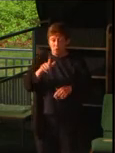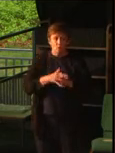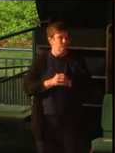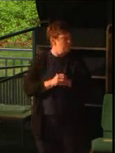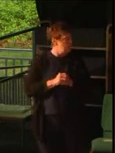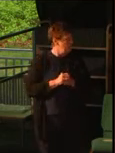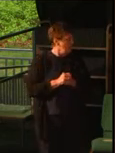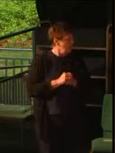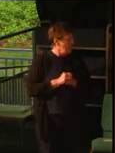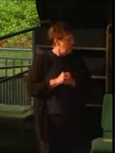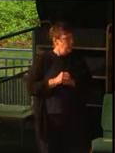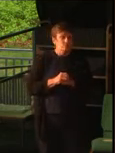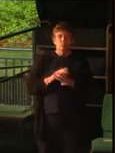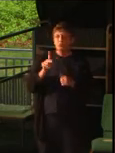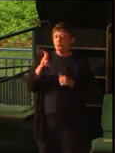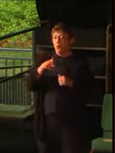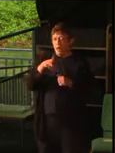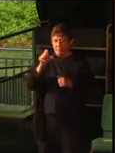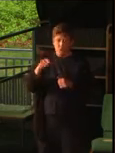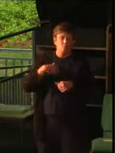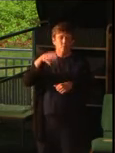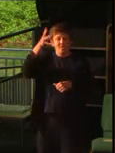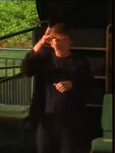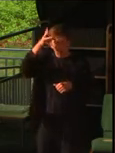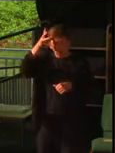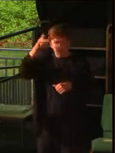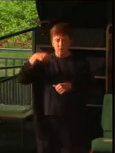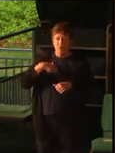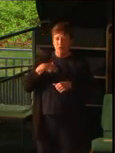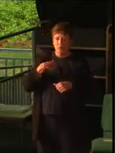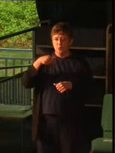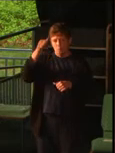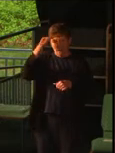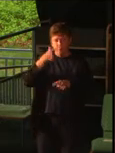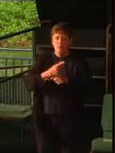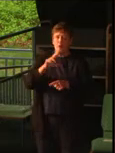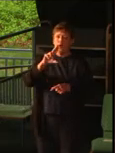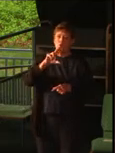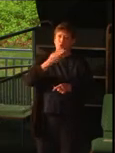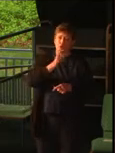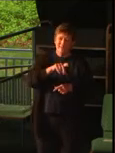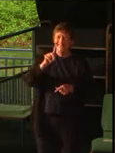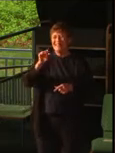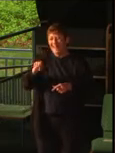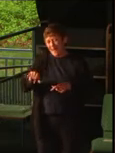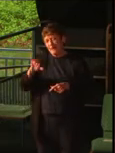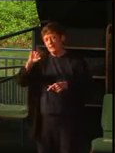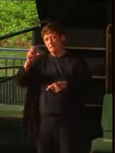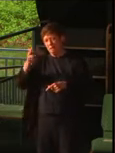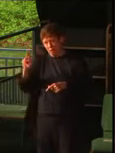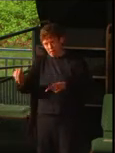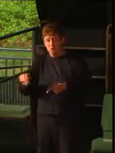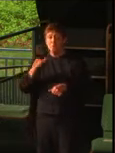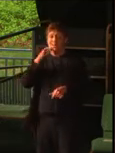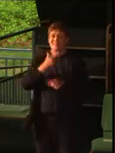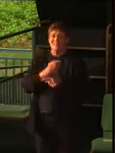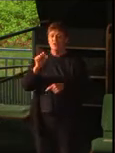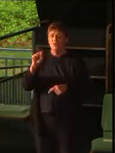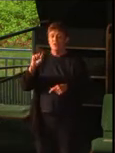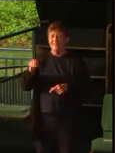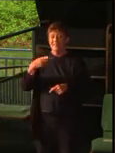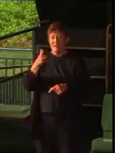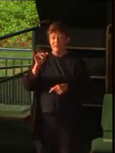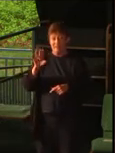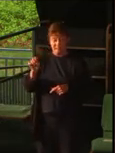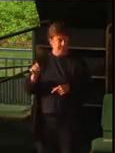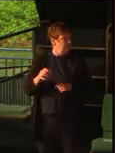Chloe, to Krambus, to my father, to my brothers Chris, Danny, and John Assam, to my sister Stephanie, and to my